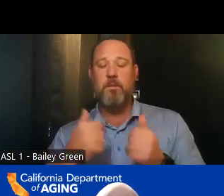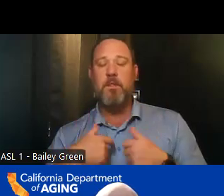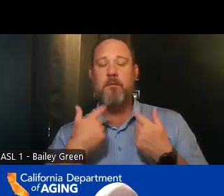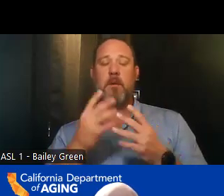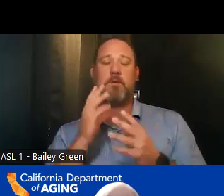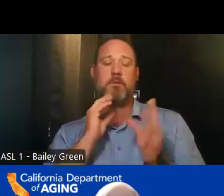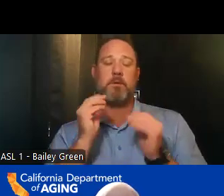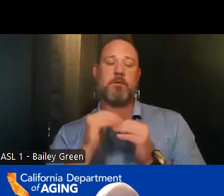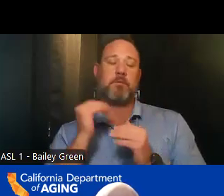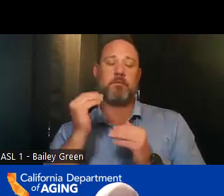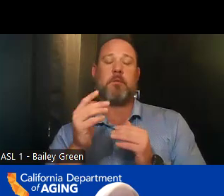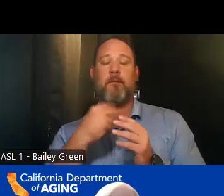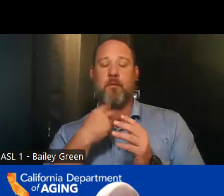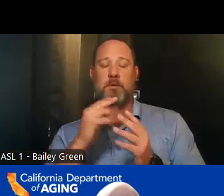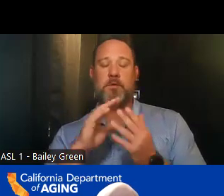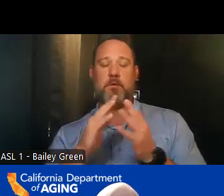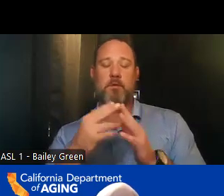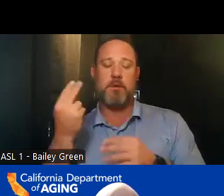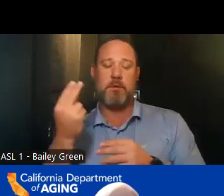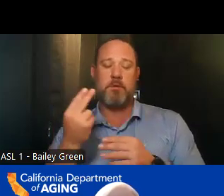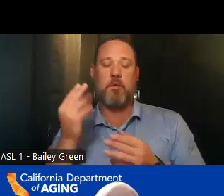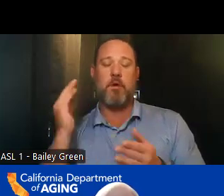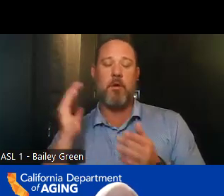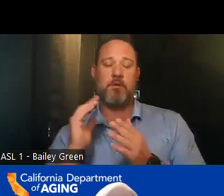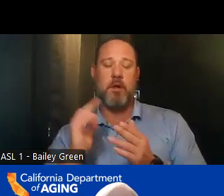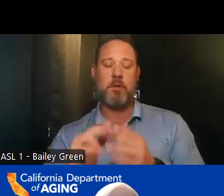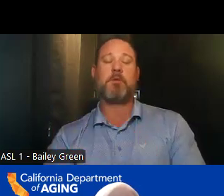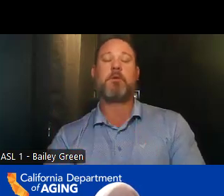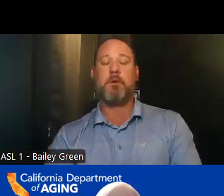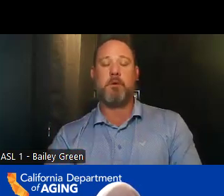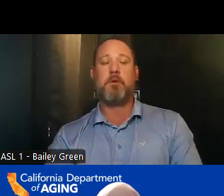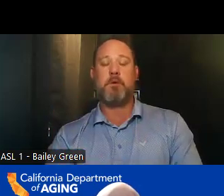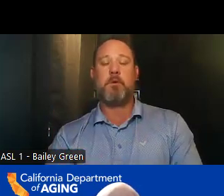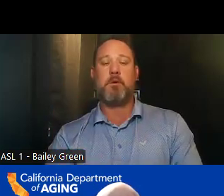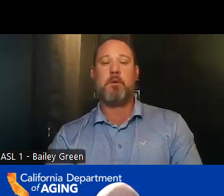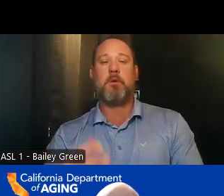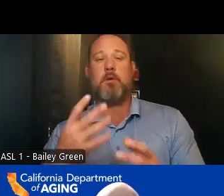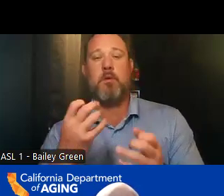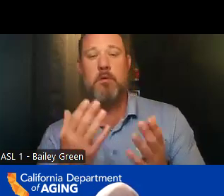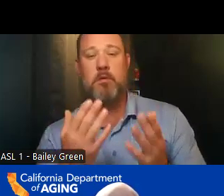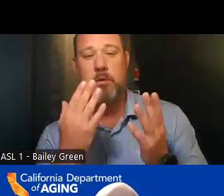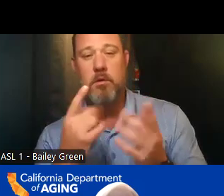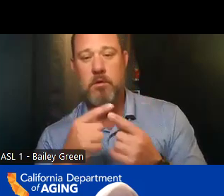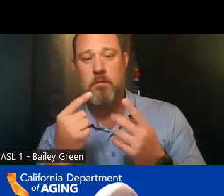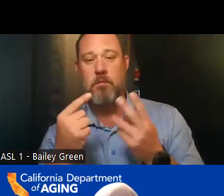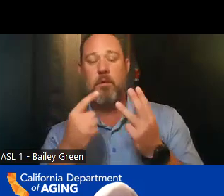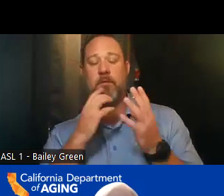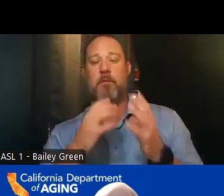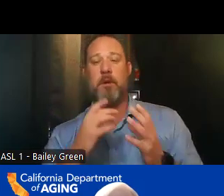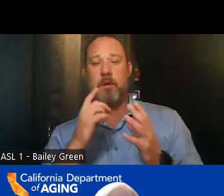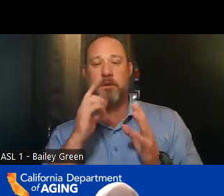and elevating the voices of communities who have been historically marginalized. Just wanted to uplift several points for the committee's attention